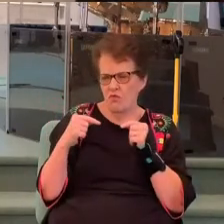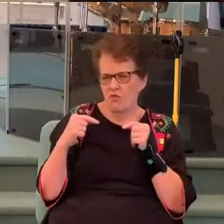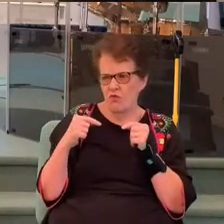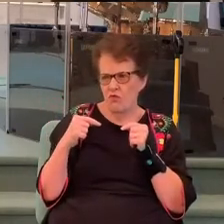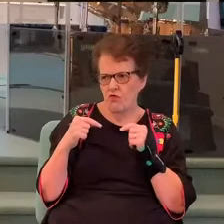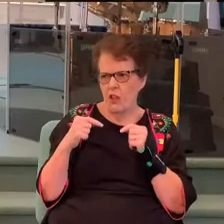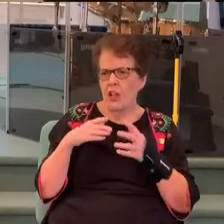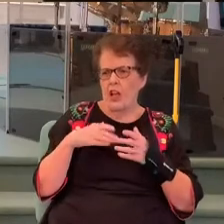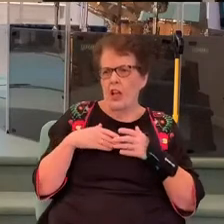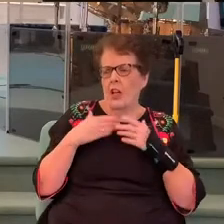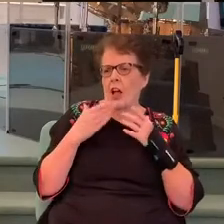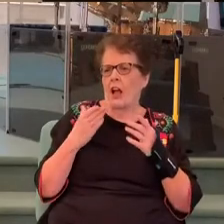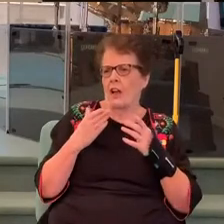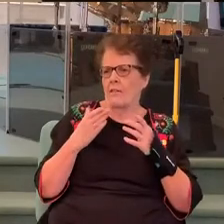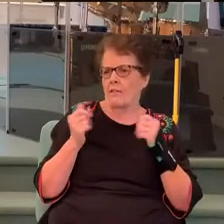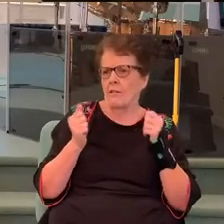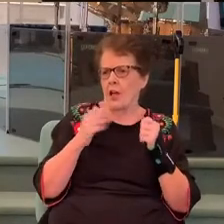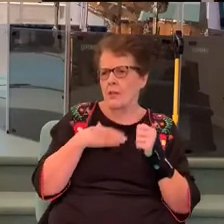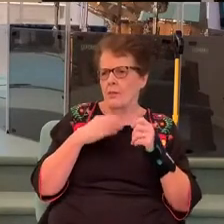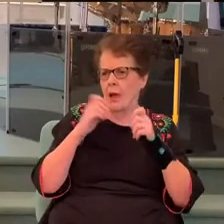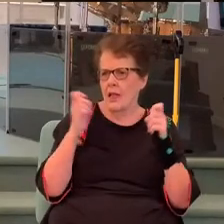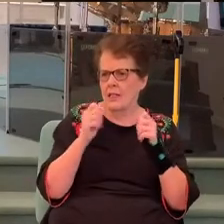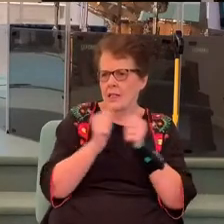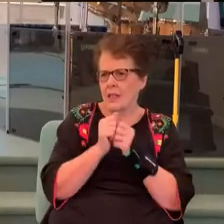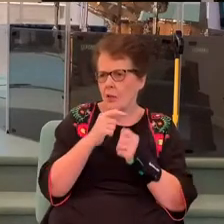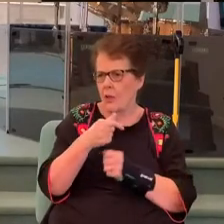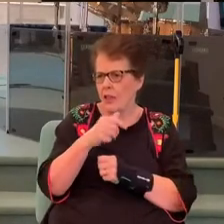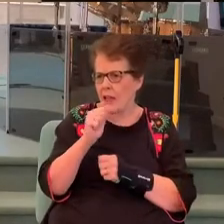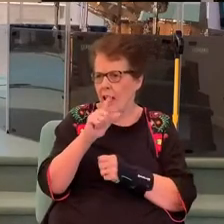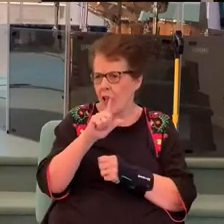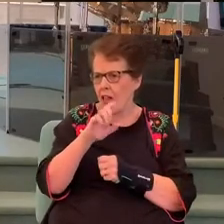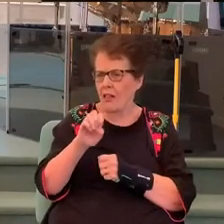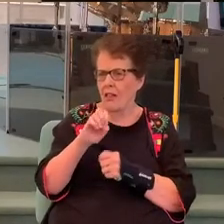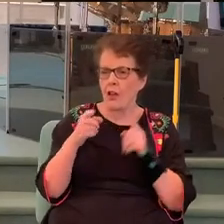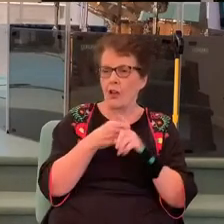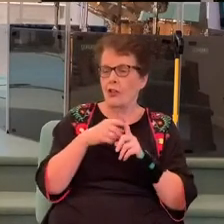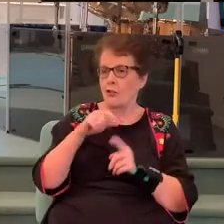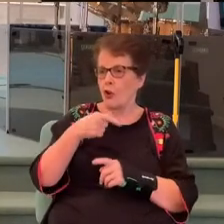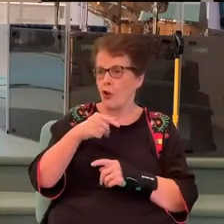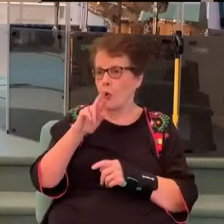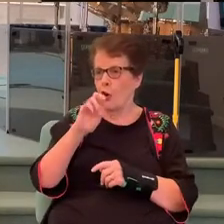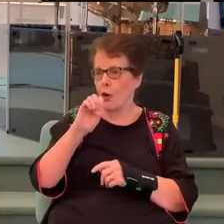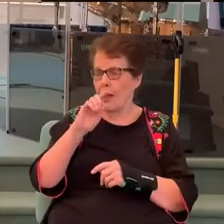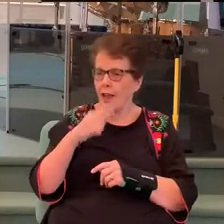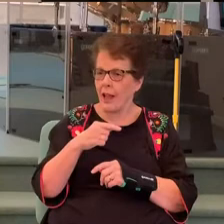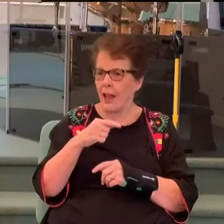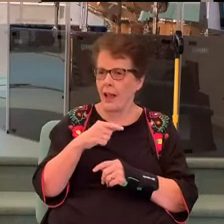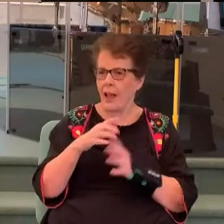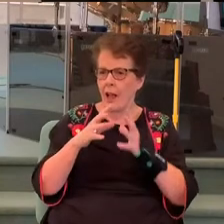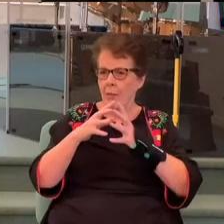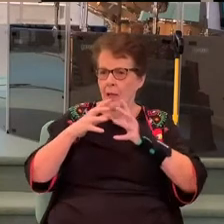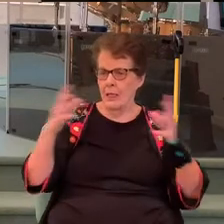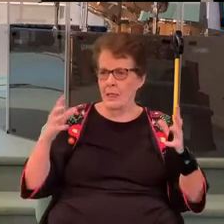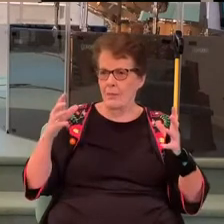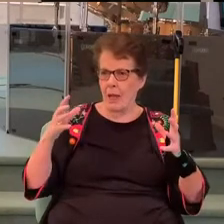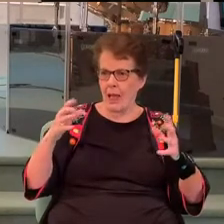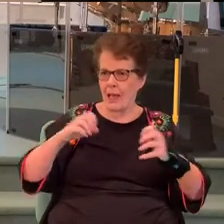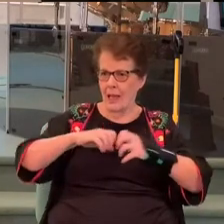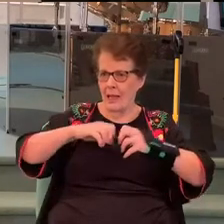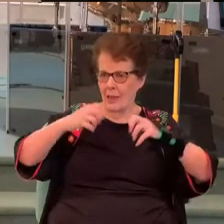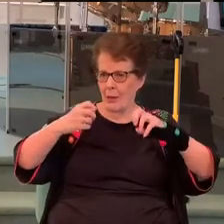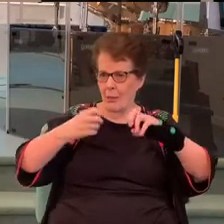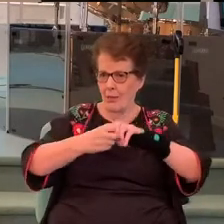my sin with Gail to Greg, do you know what I'm doing? I'm expanding the realm of a problem beyond the